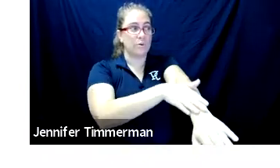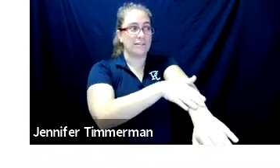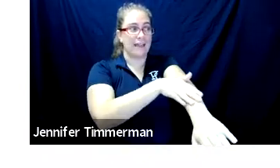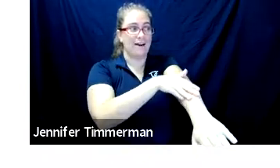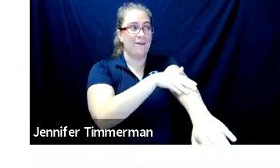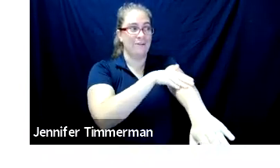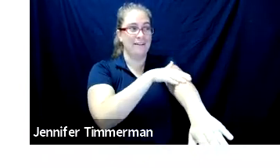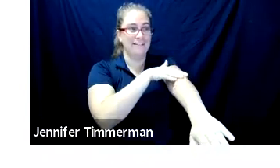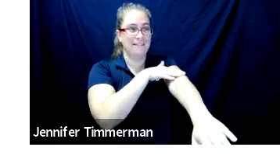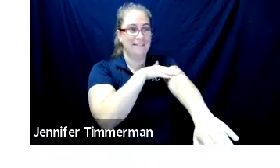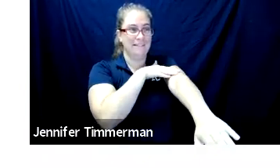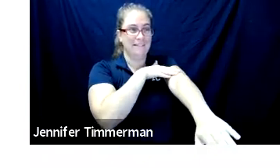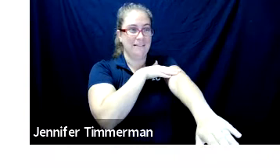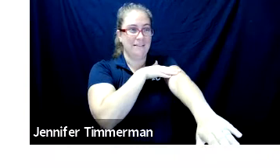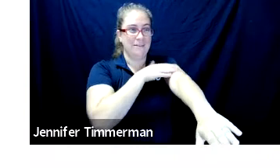Slow down.